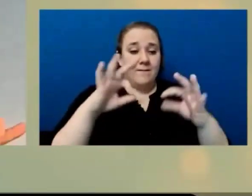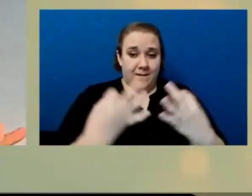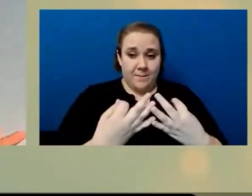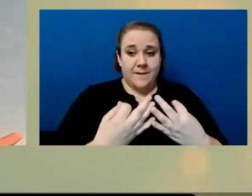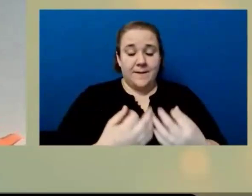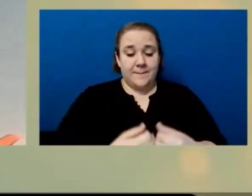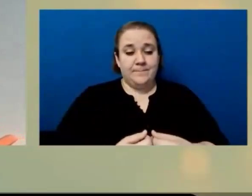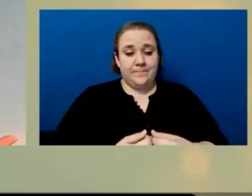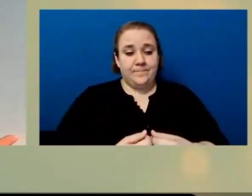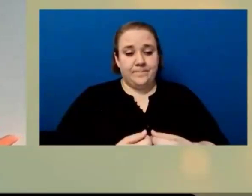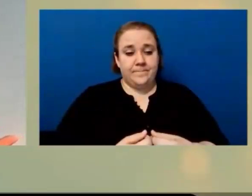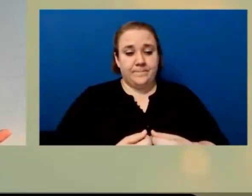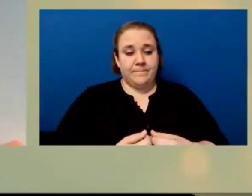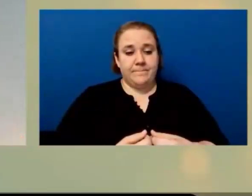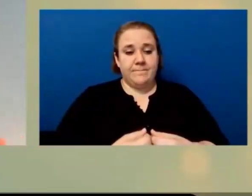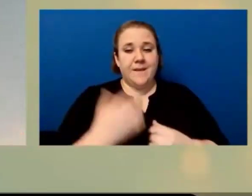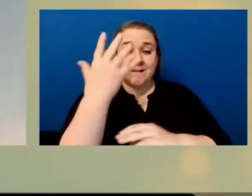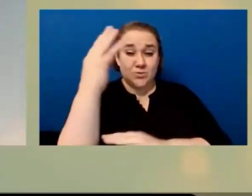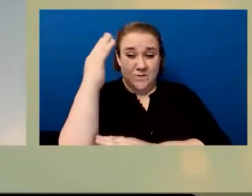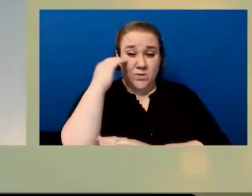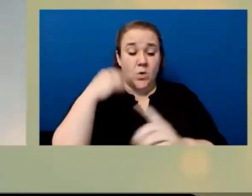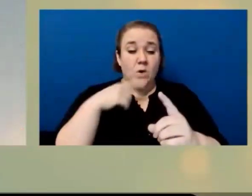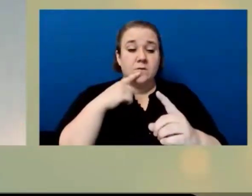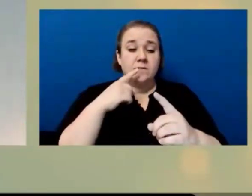uncorrupted. I've wished it.